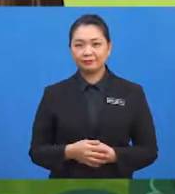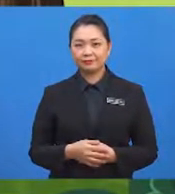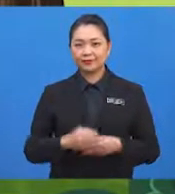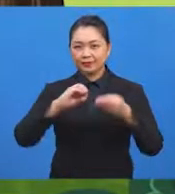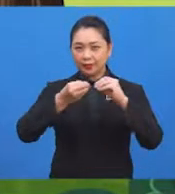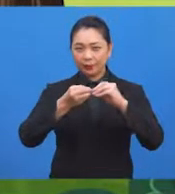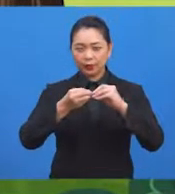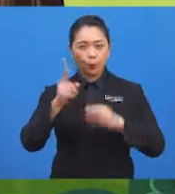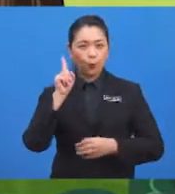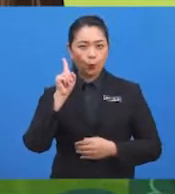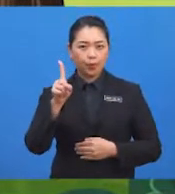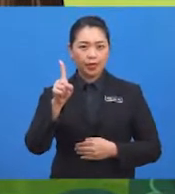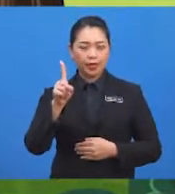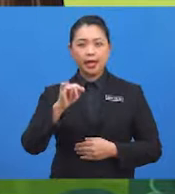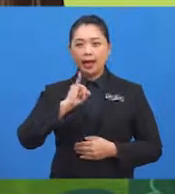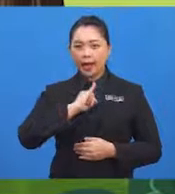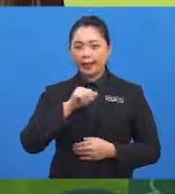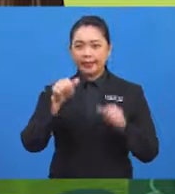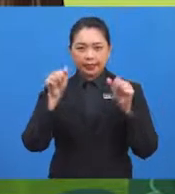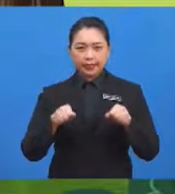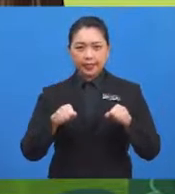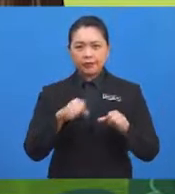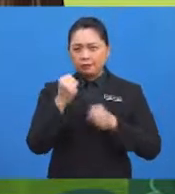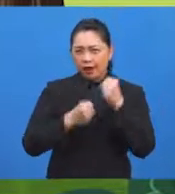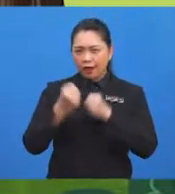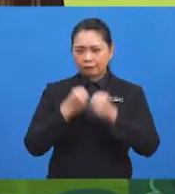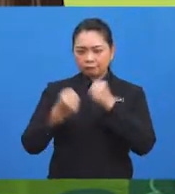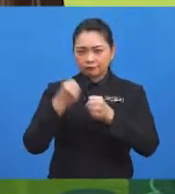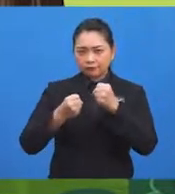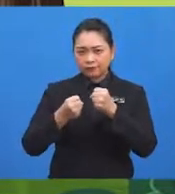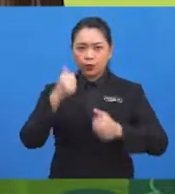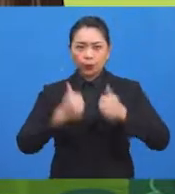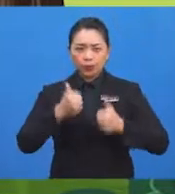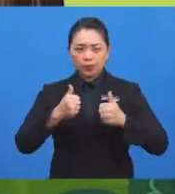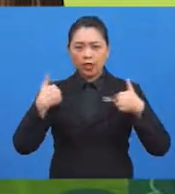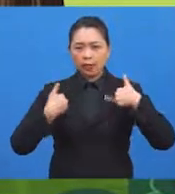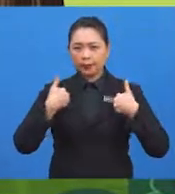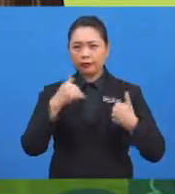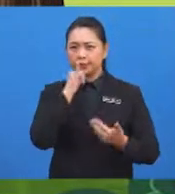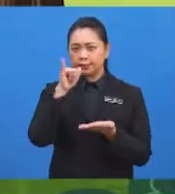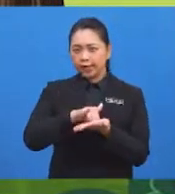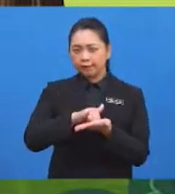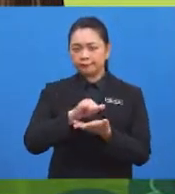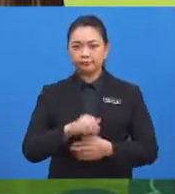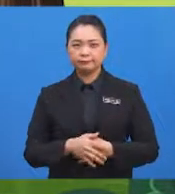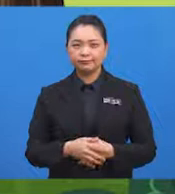Number one, I can run. Which animal is that?